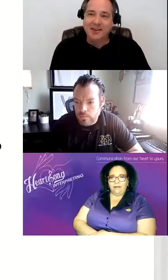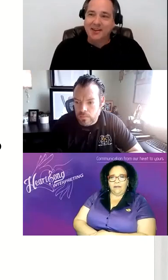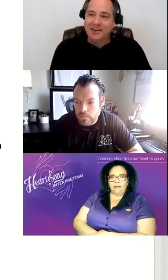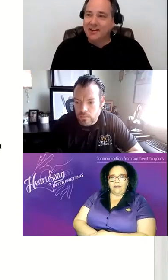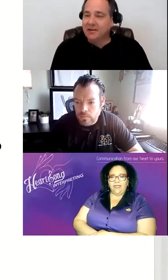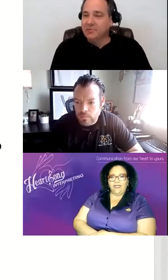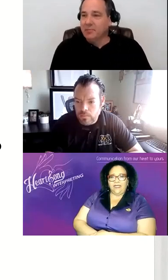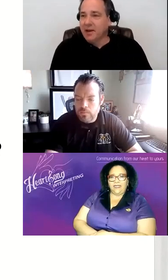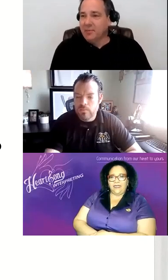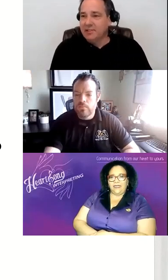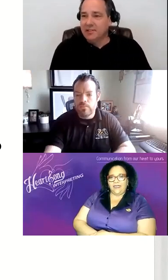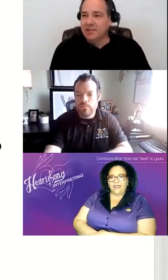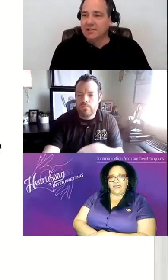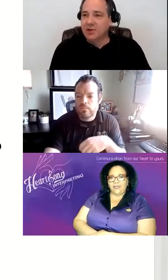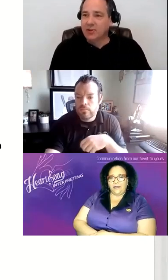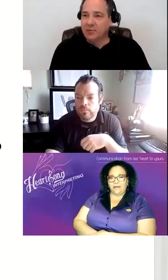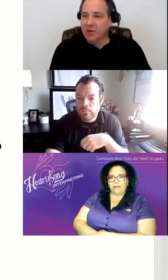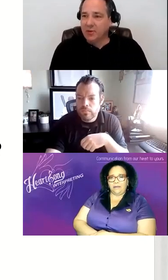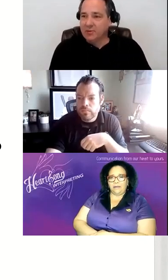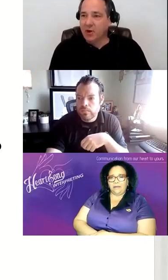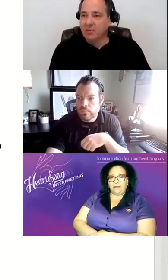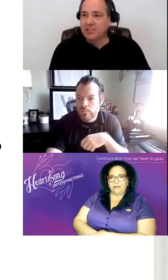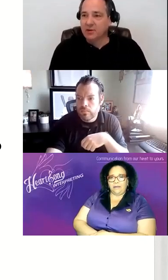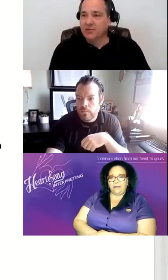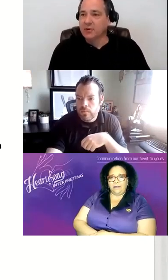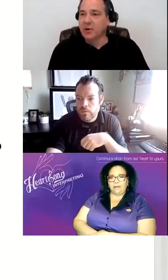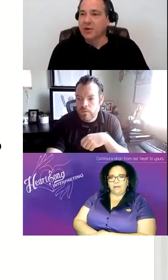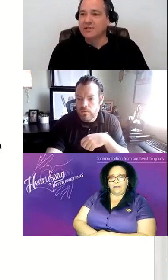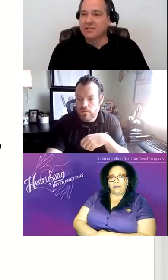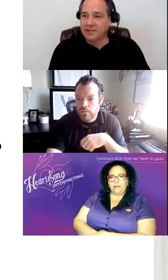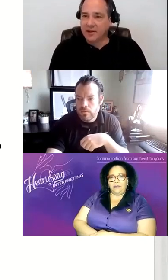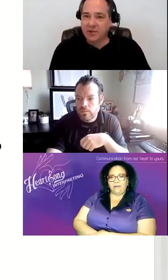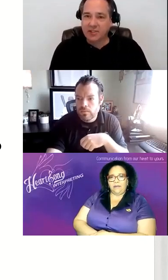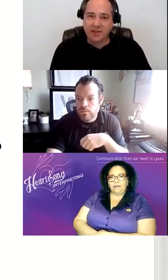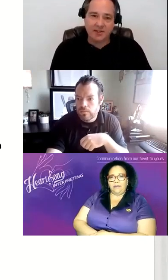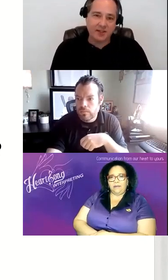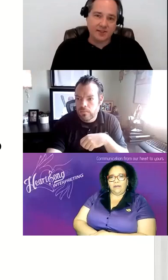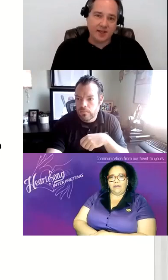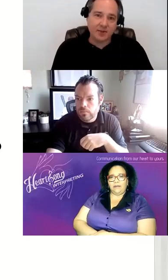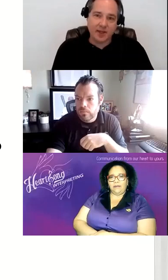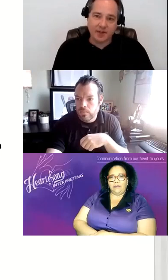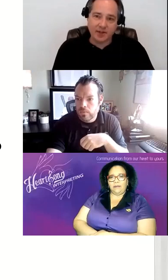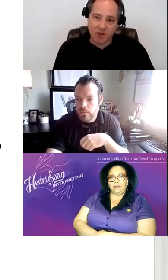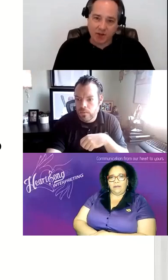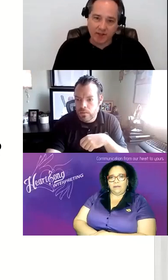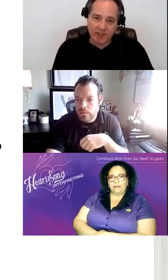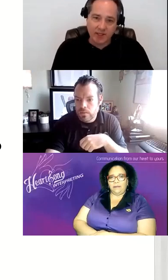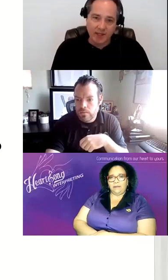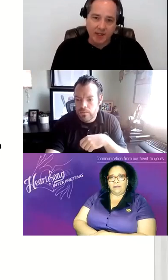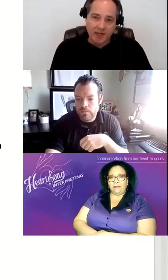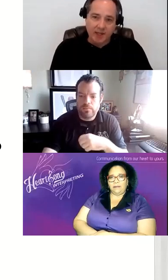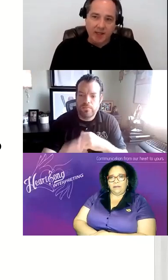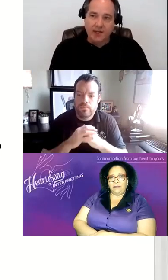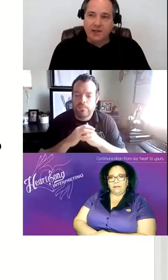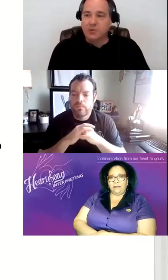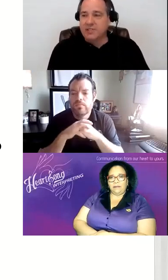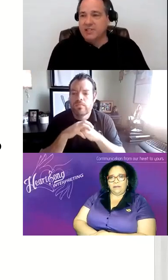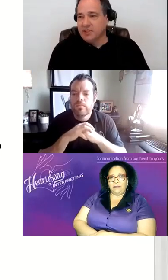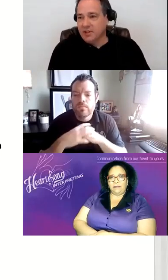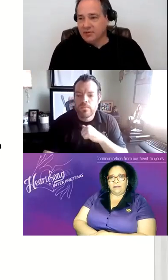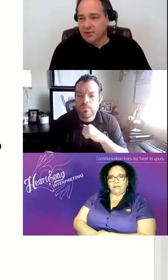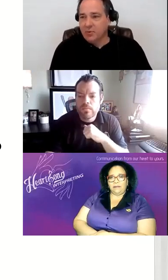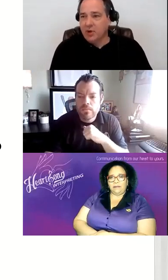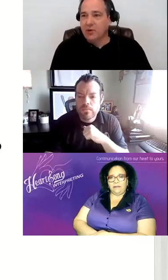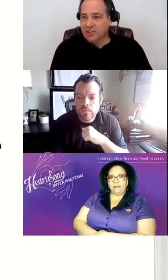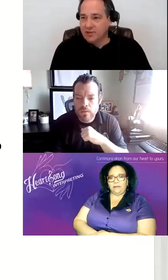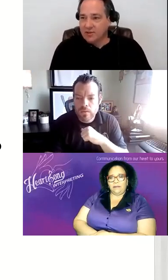sure. But my name is Charlie Malone. I'm the department chair for American Sign Language at Santiago Canyon College. We